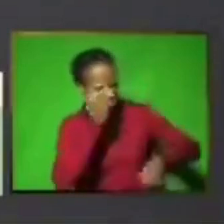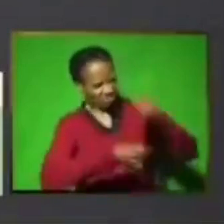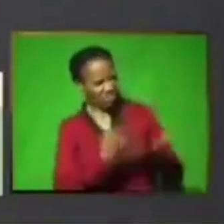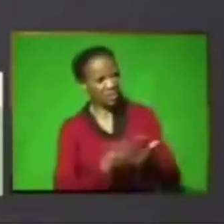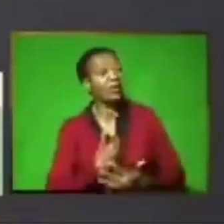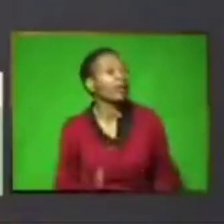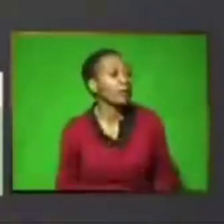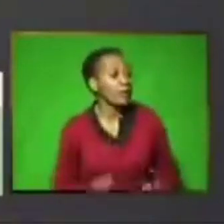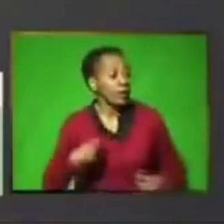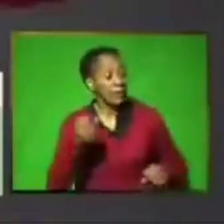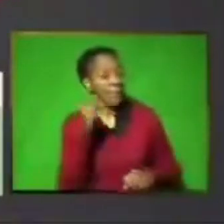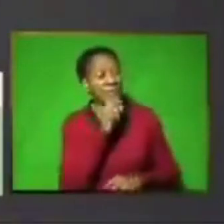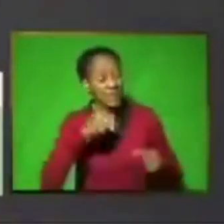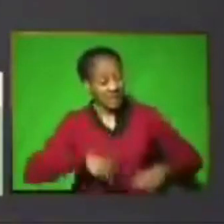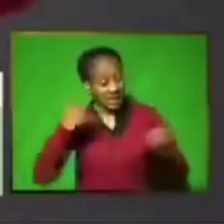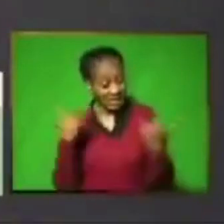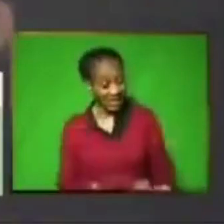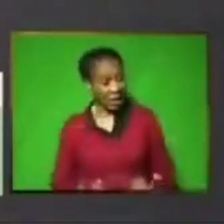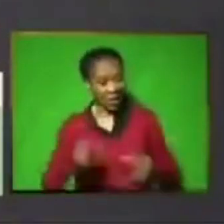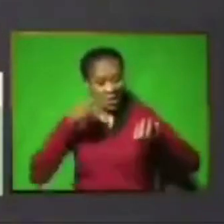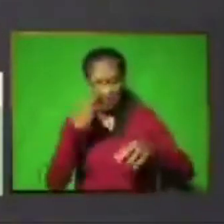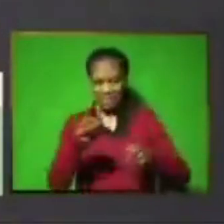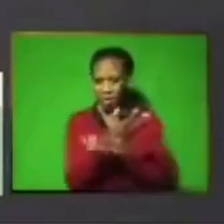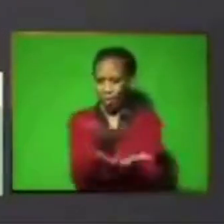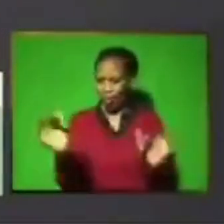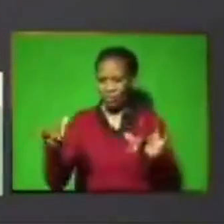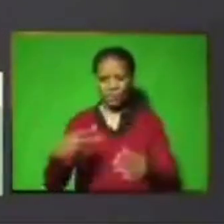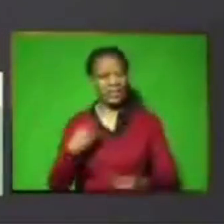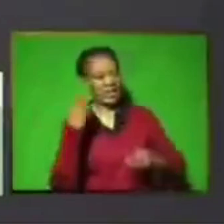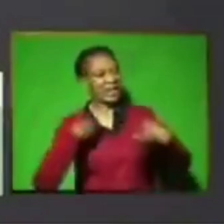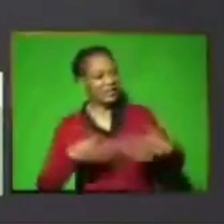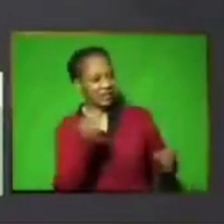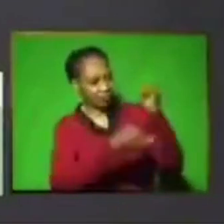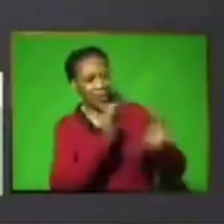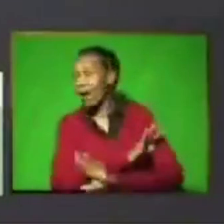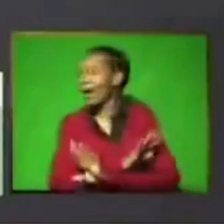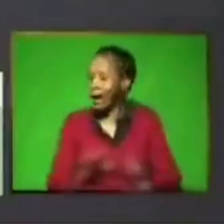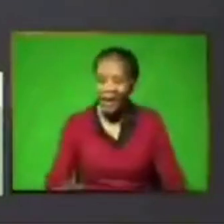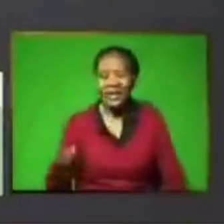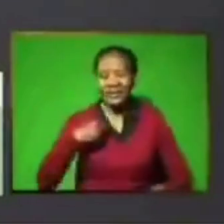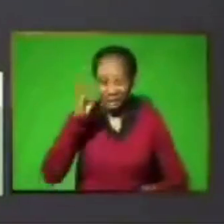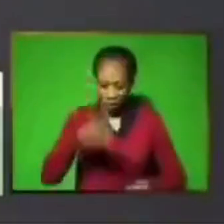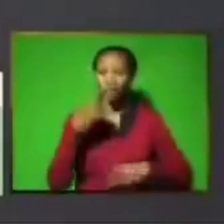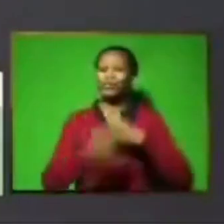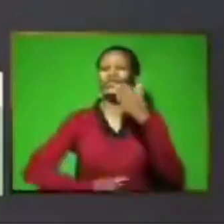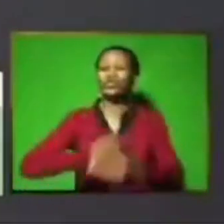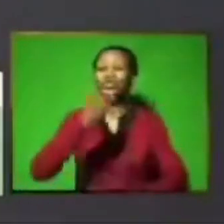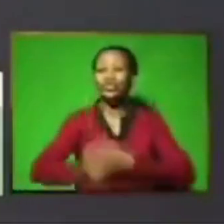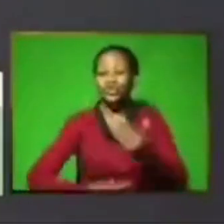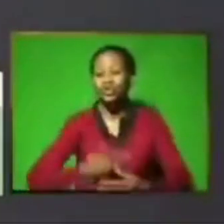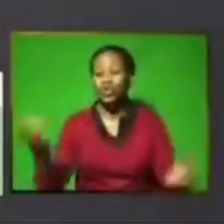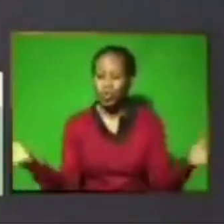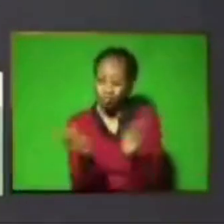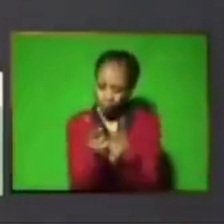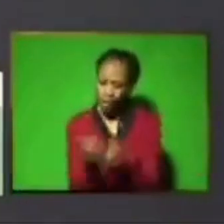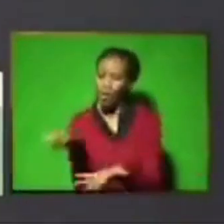here because I see this honorable members of parliament. We will continue to engage each other